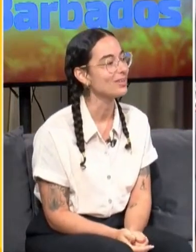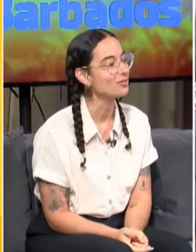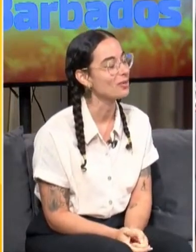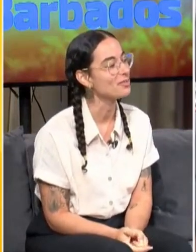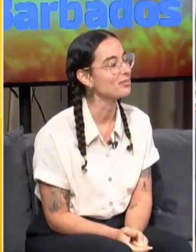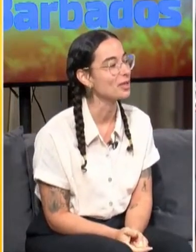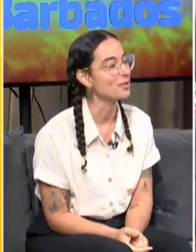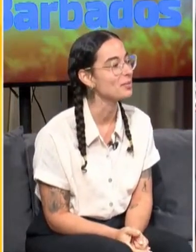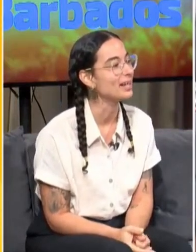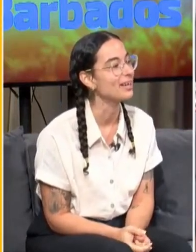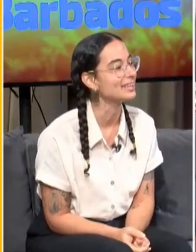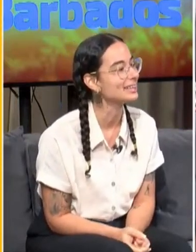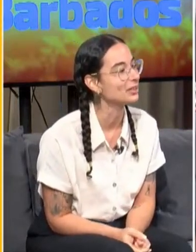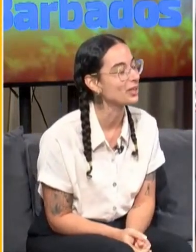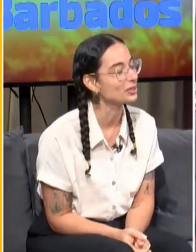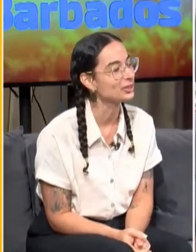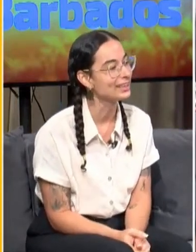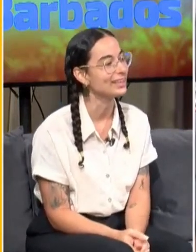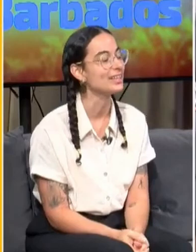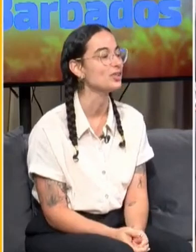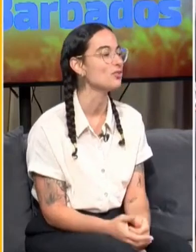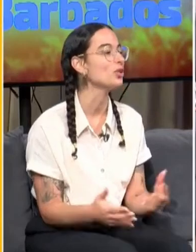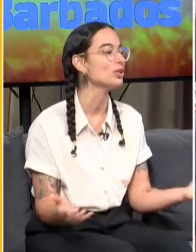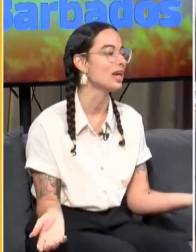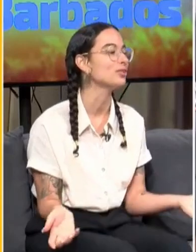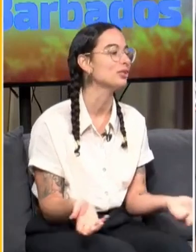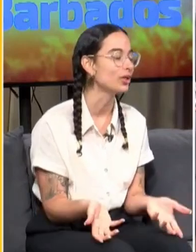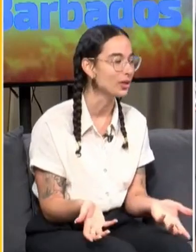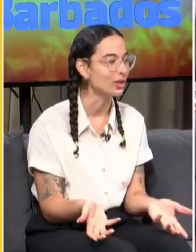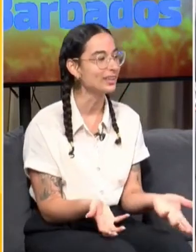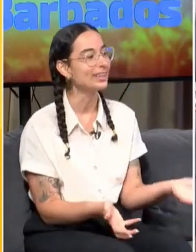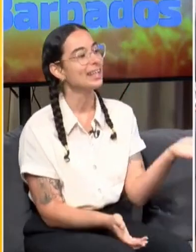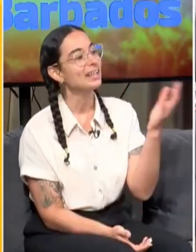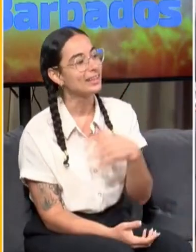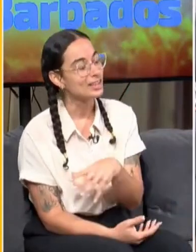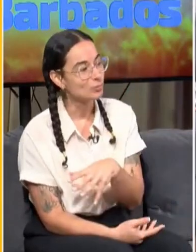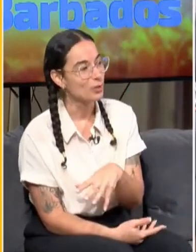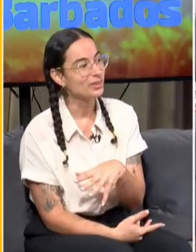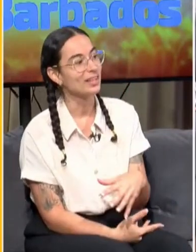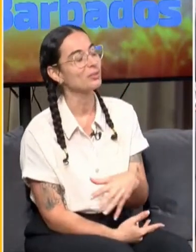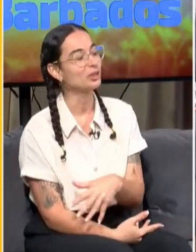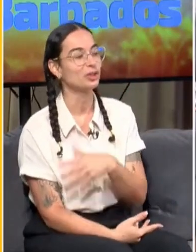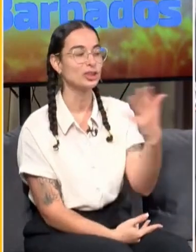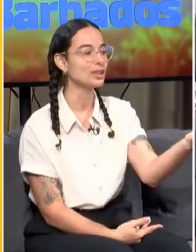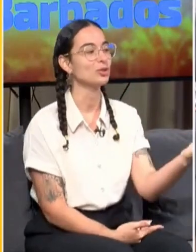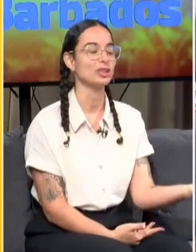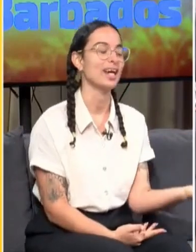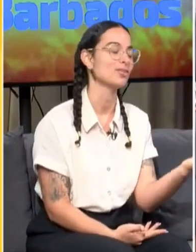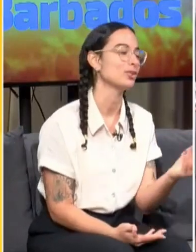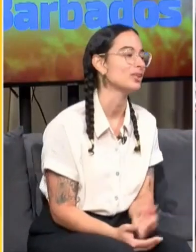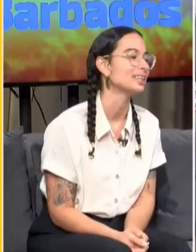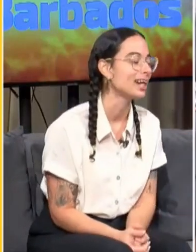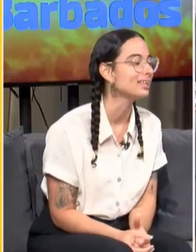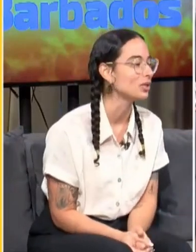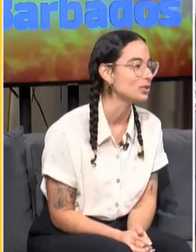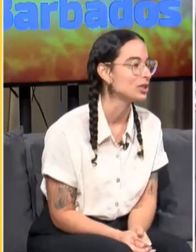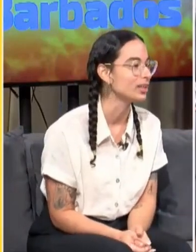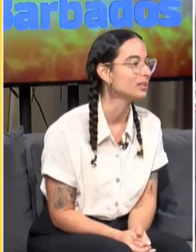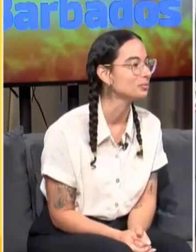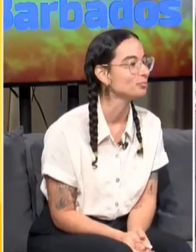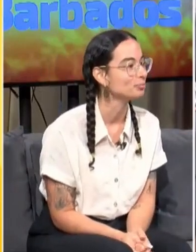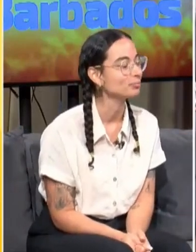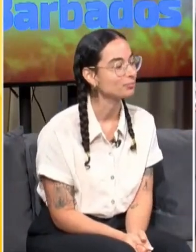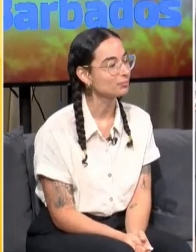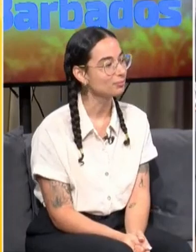very overwhelming for them. They might not necessarily understand it. And so foreigners have to learn the spoken language here just as much as they have to learn the sign language